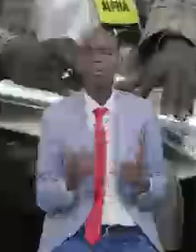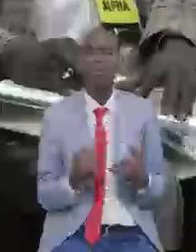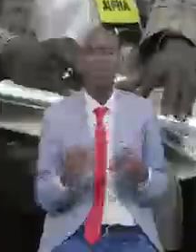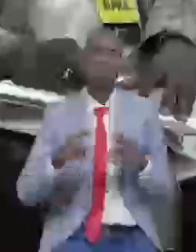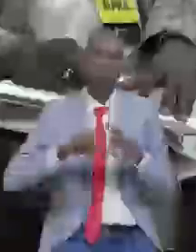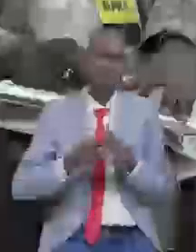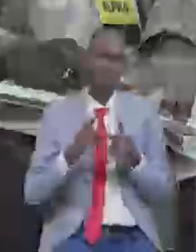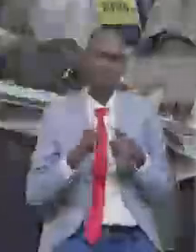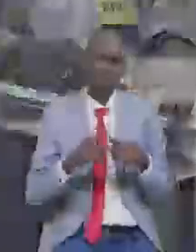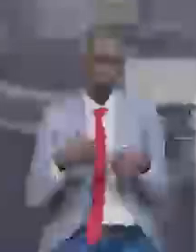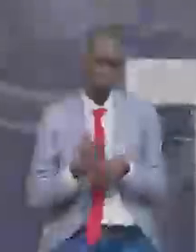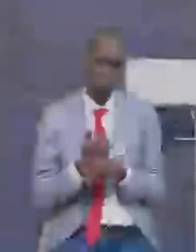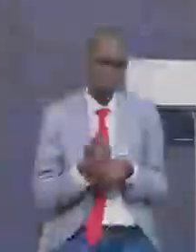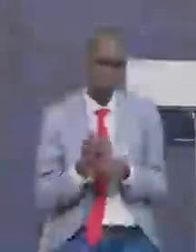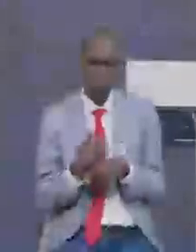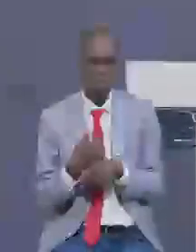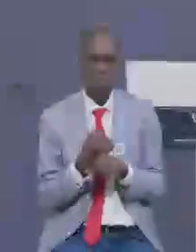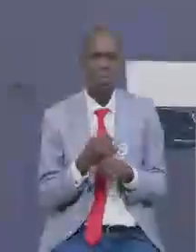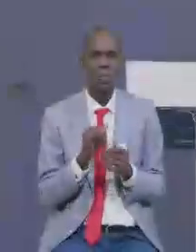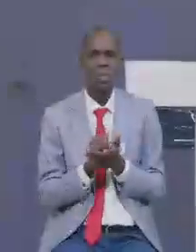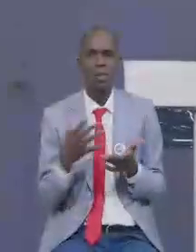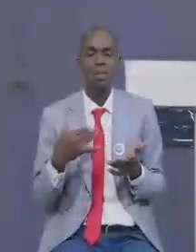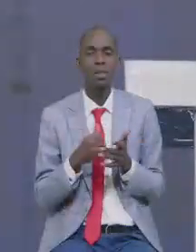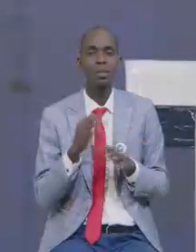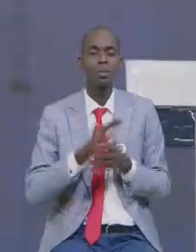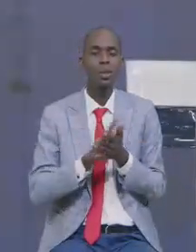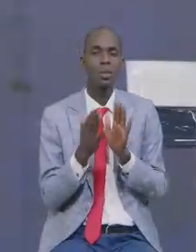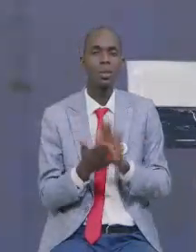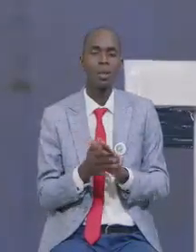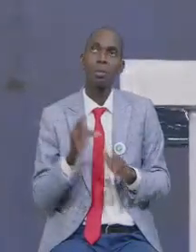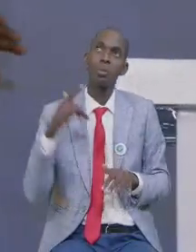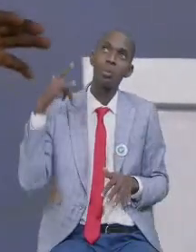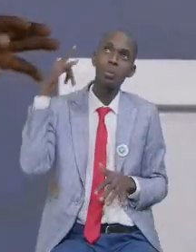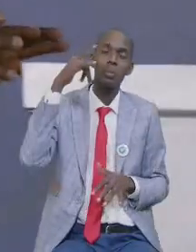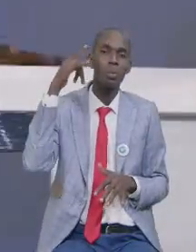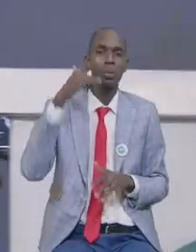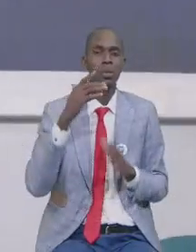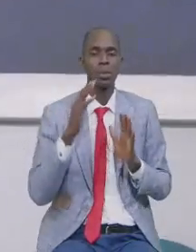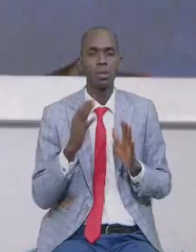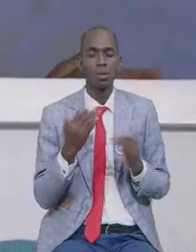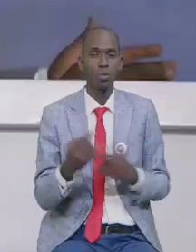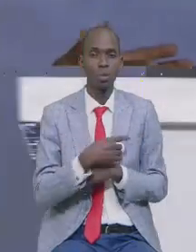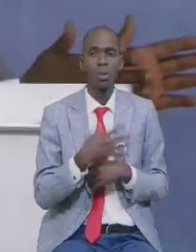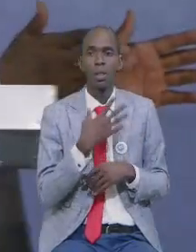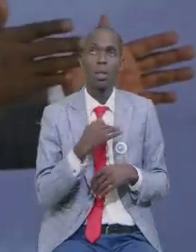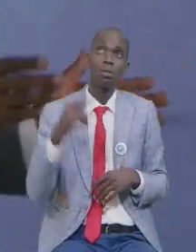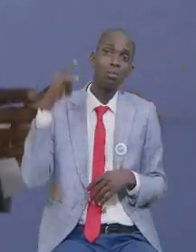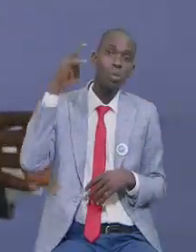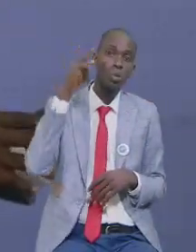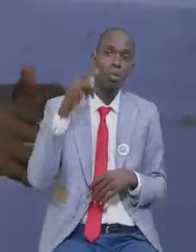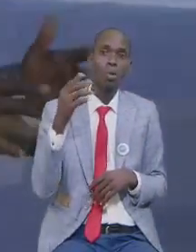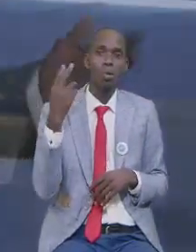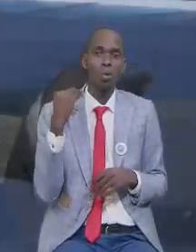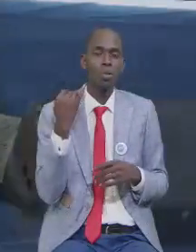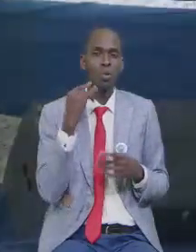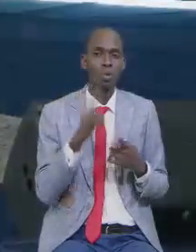that thing. It has become an airplane today. And the airplane originally was about to move for